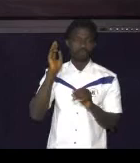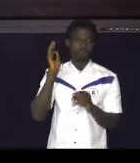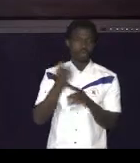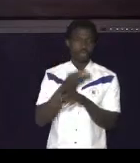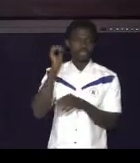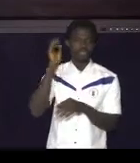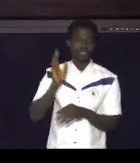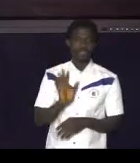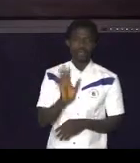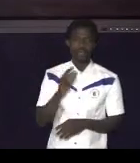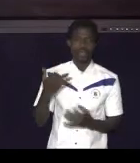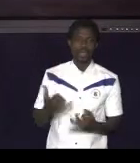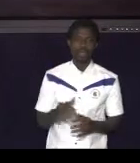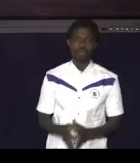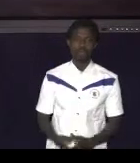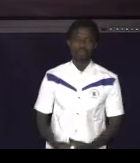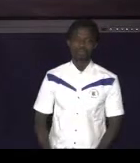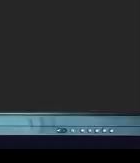mathematicians. Bye-bye now.